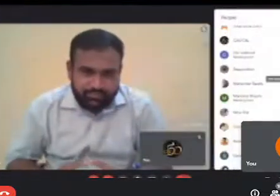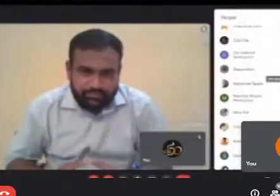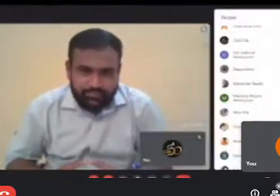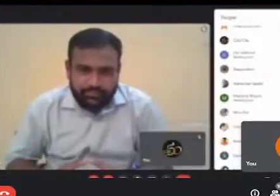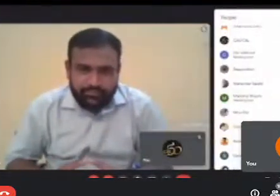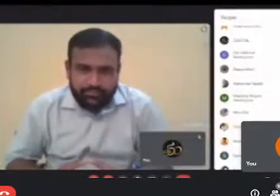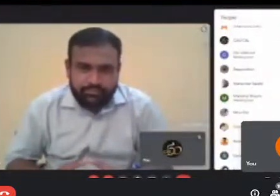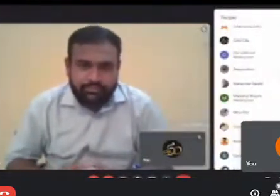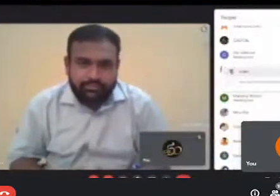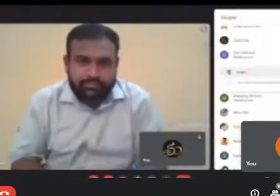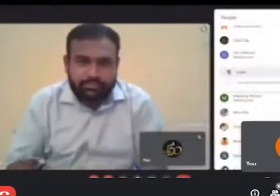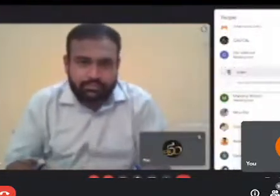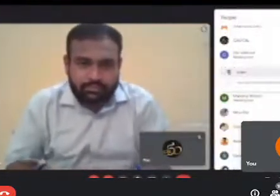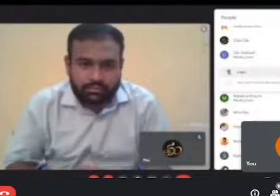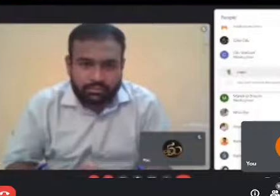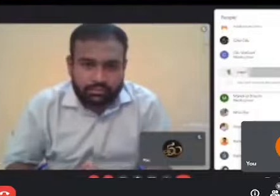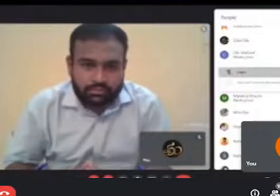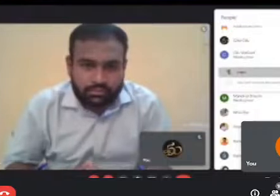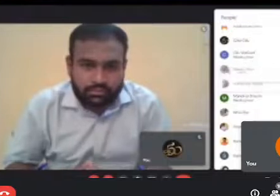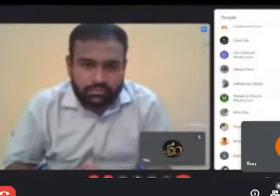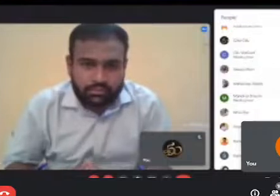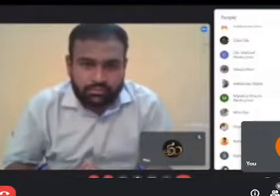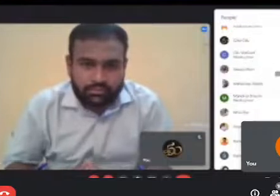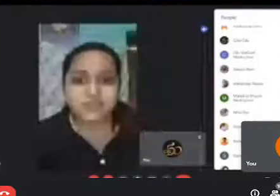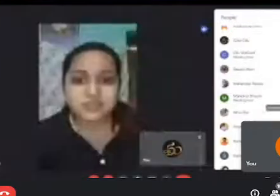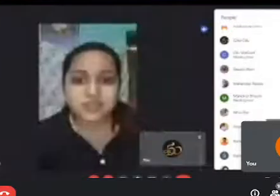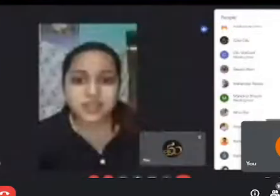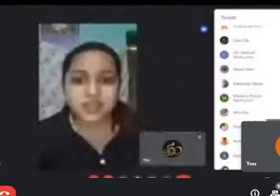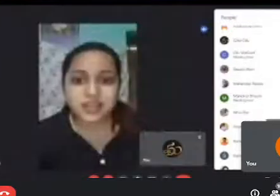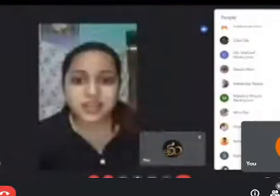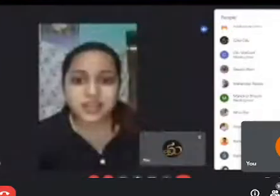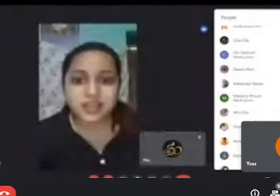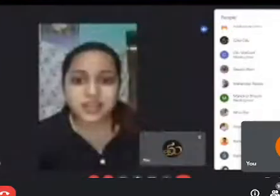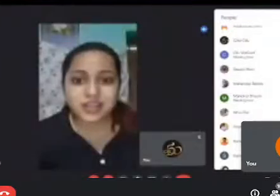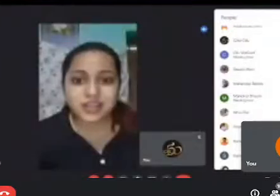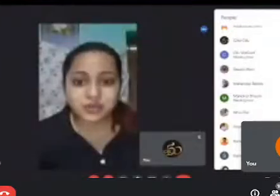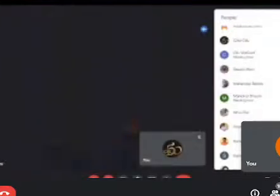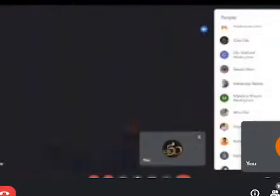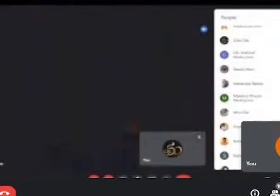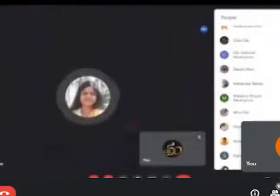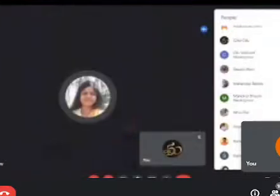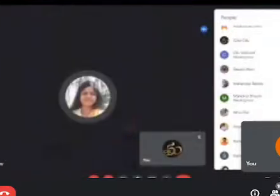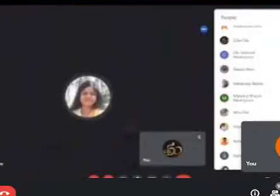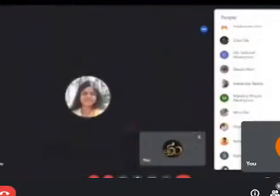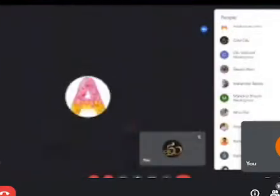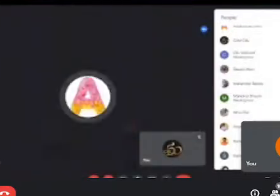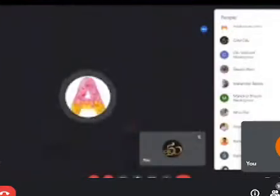Both Deepu and Nirav is in the presenter screen, so can you switch to interpreter?